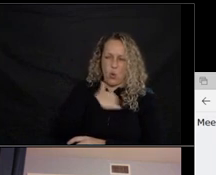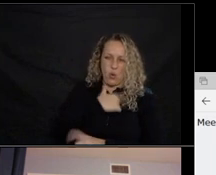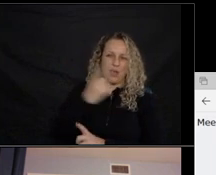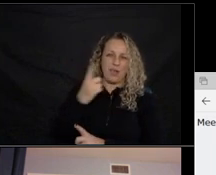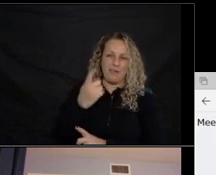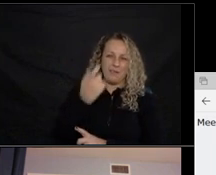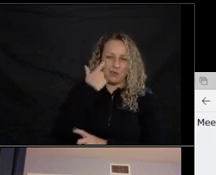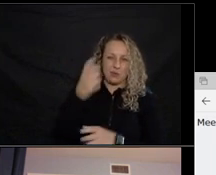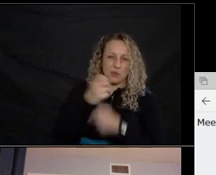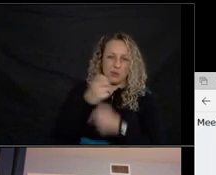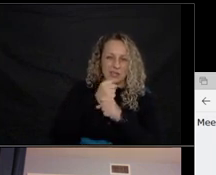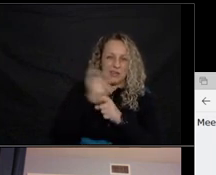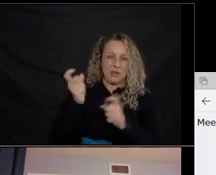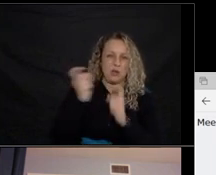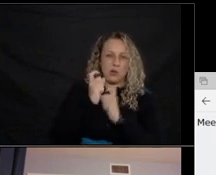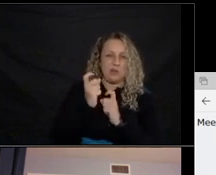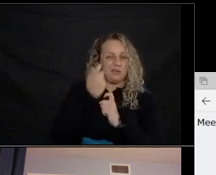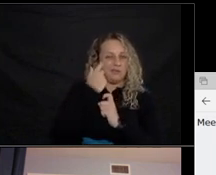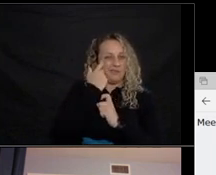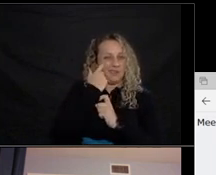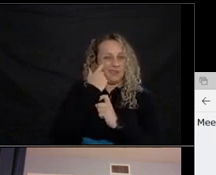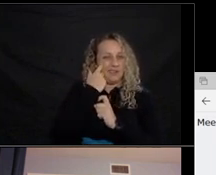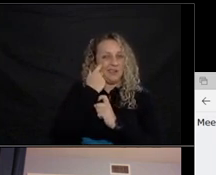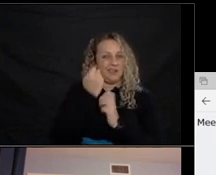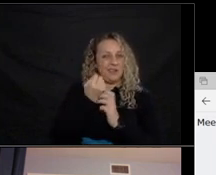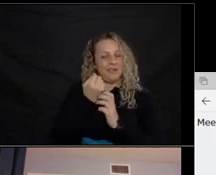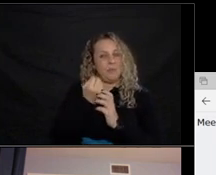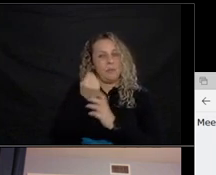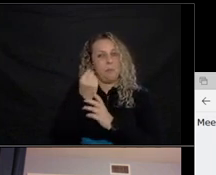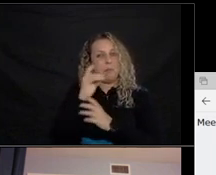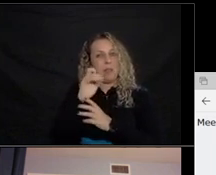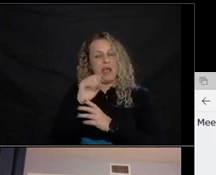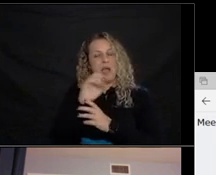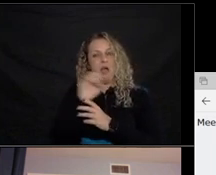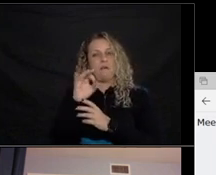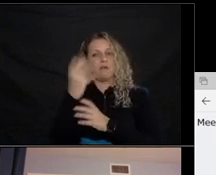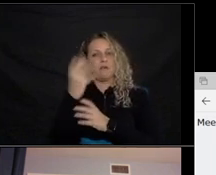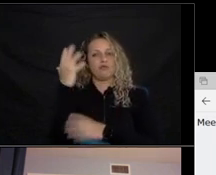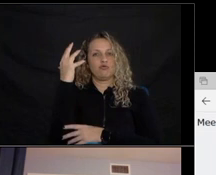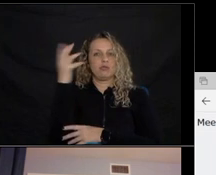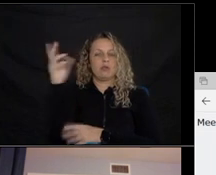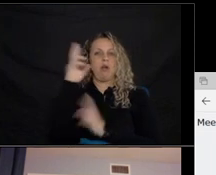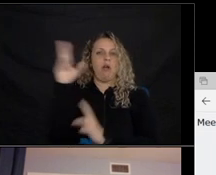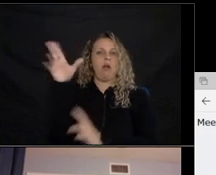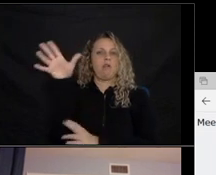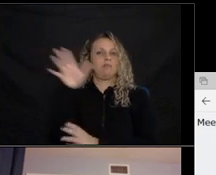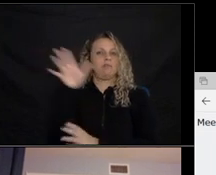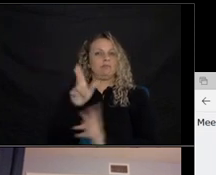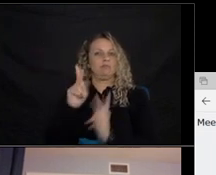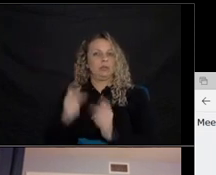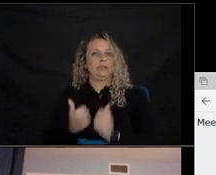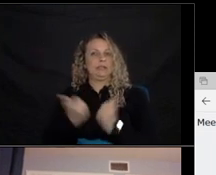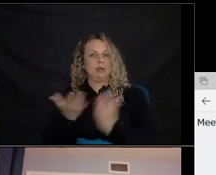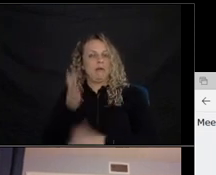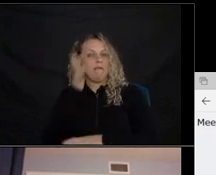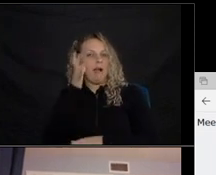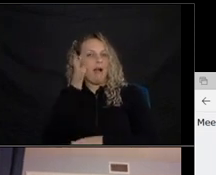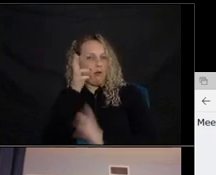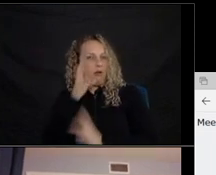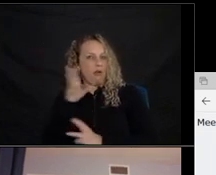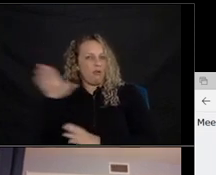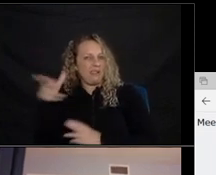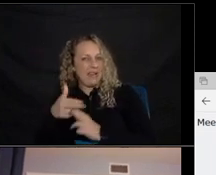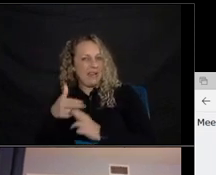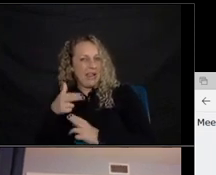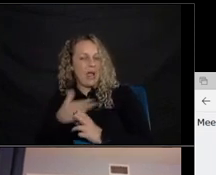We just received a donation not too long ago, planted a tree in honor of a resident's father. We work very closely with